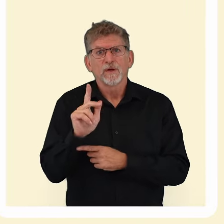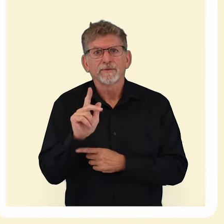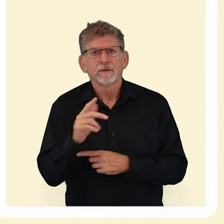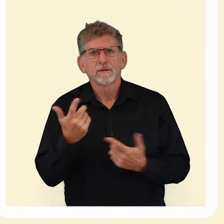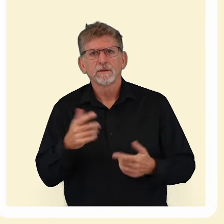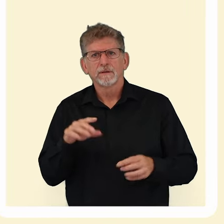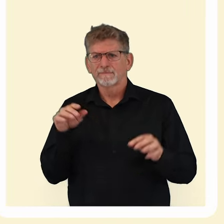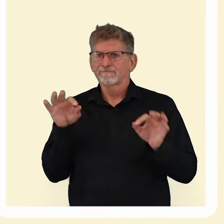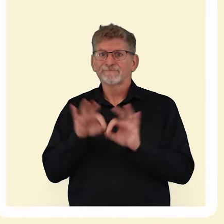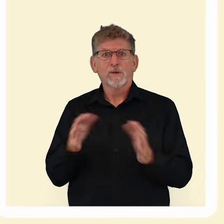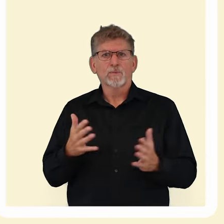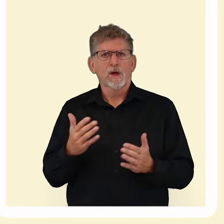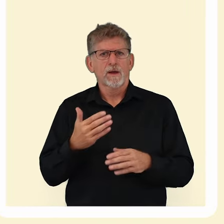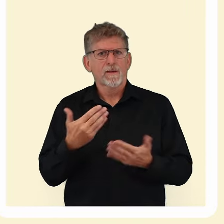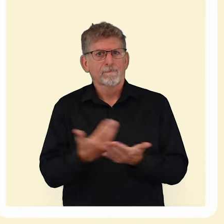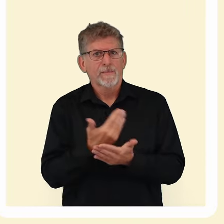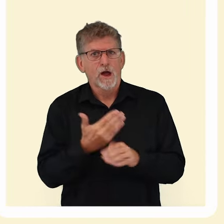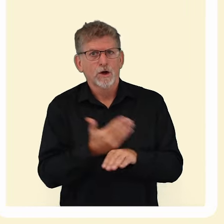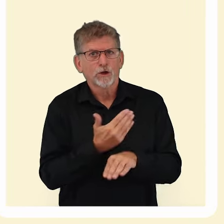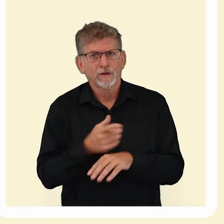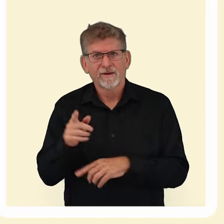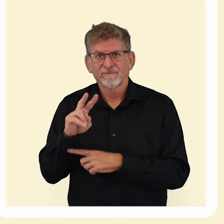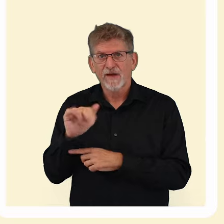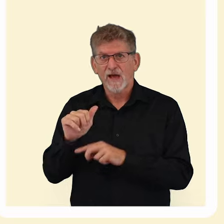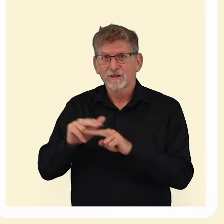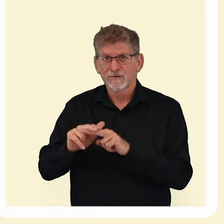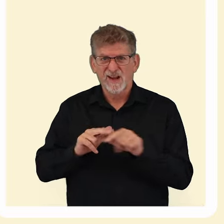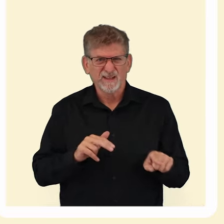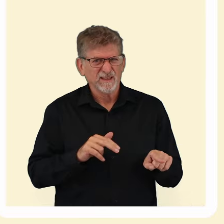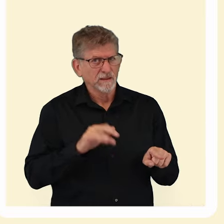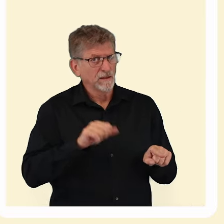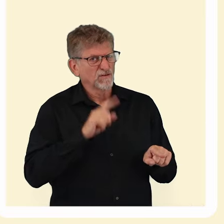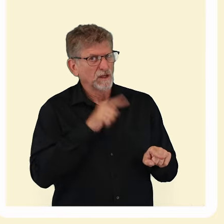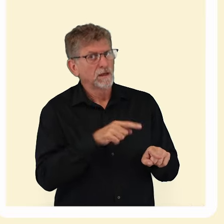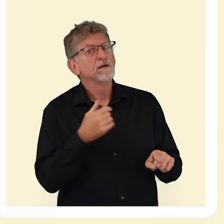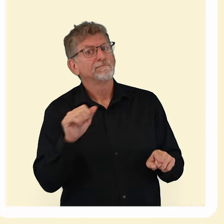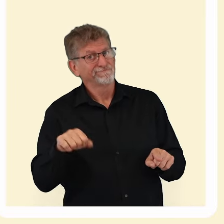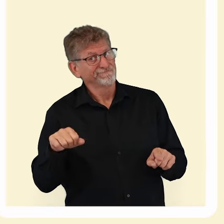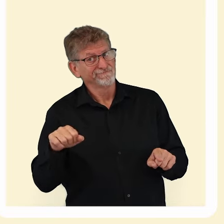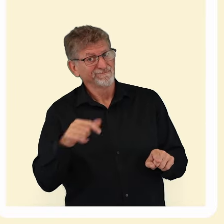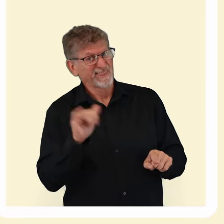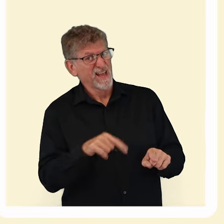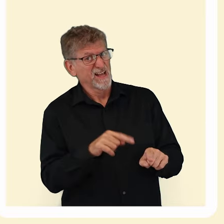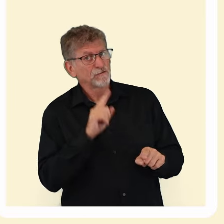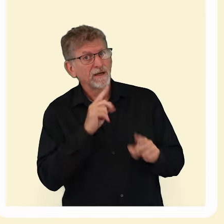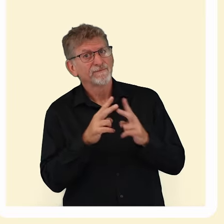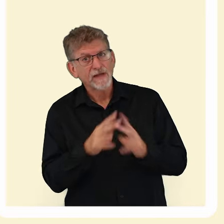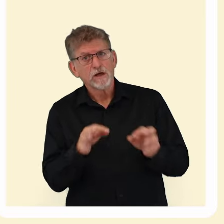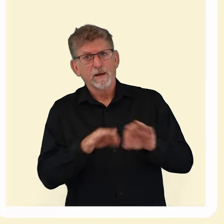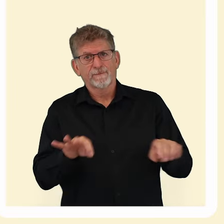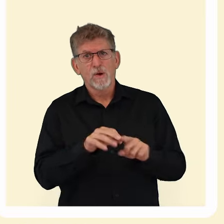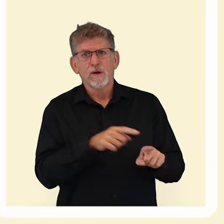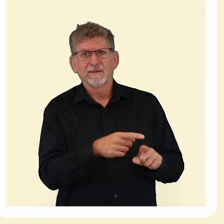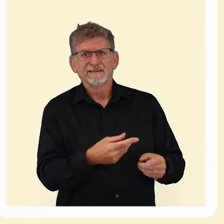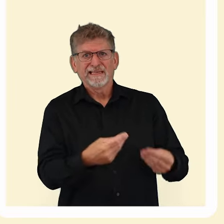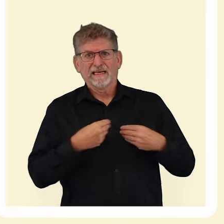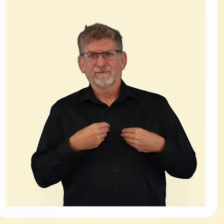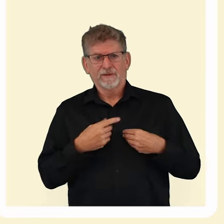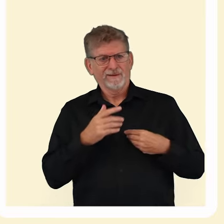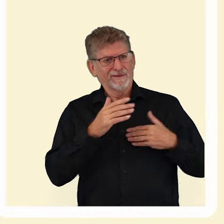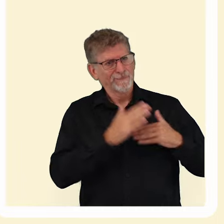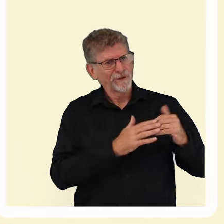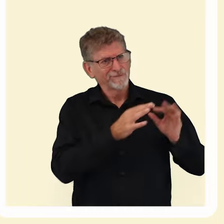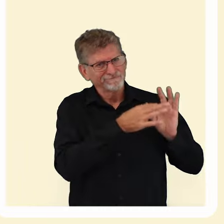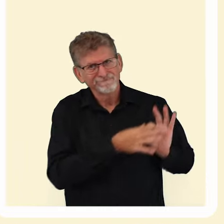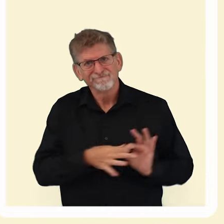Rail, right? So very important. It gave us something to build on for the future VIAction 2030. That's